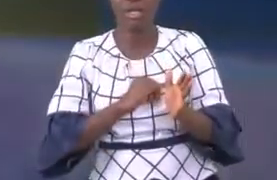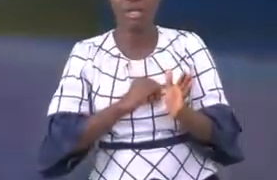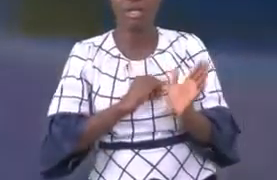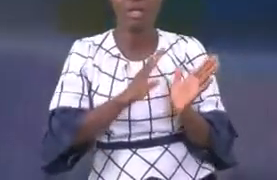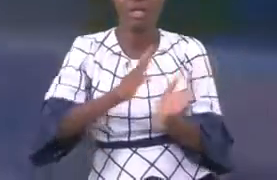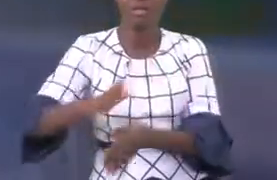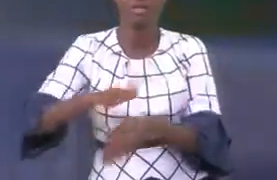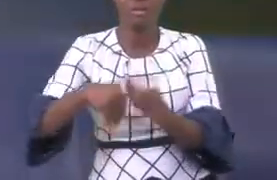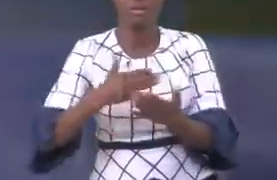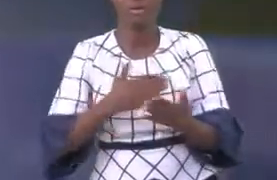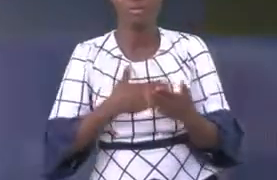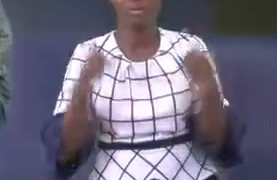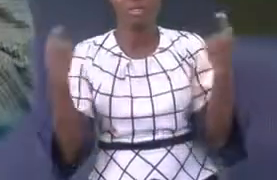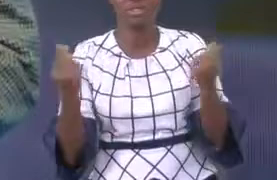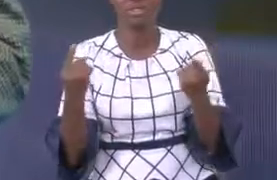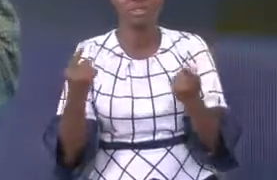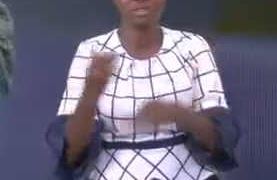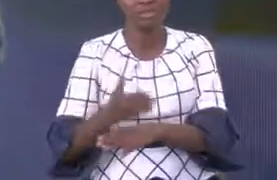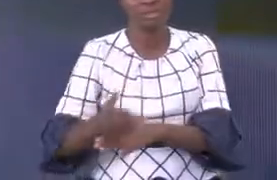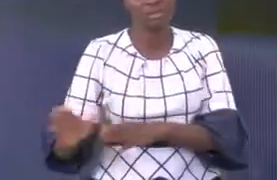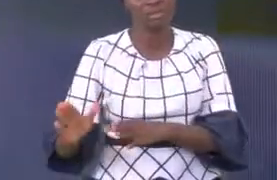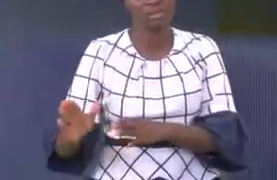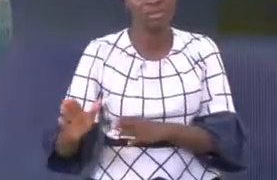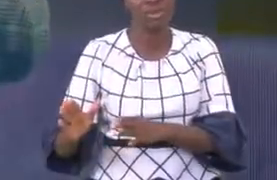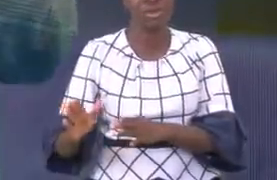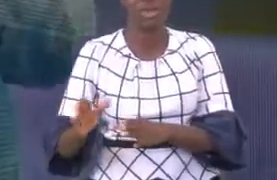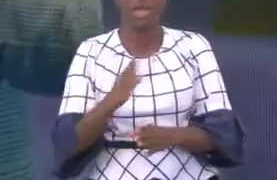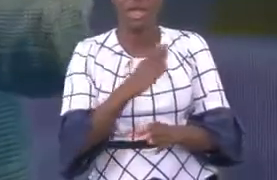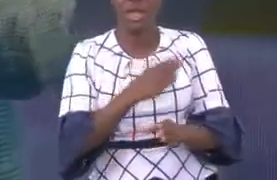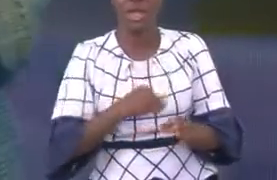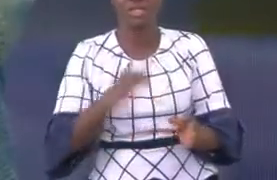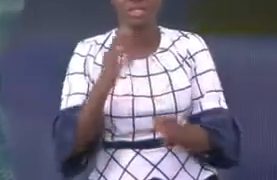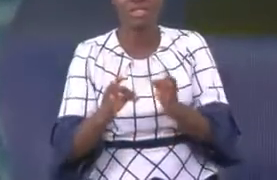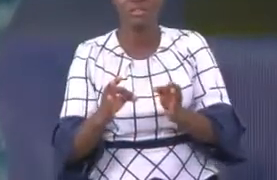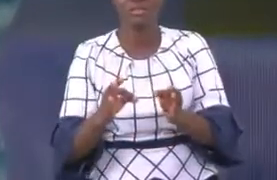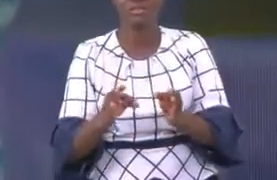two hands and say, yes, I come to Christ. And